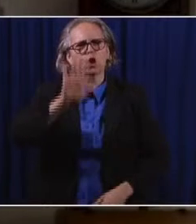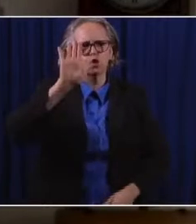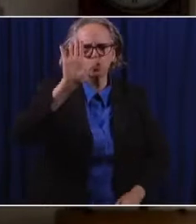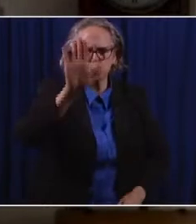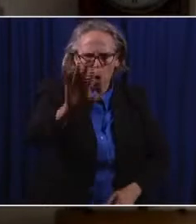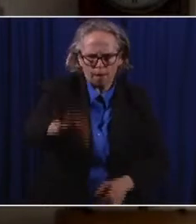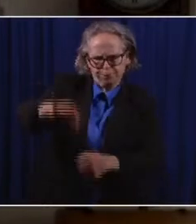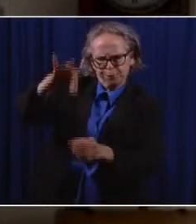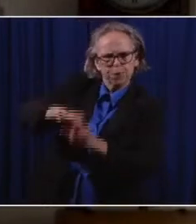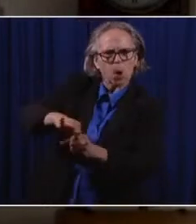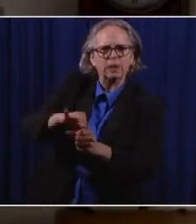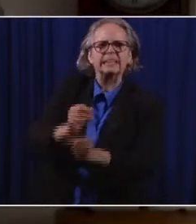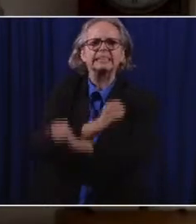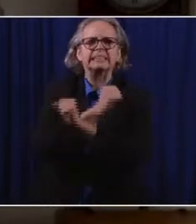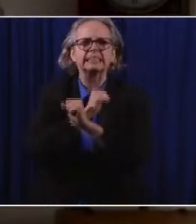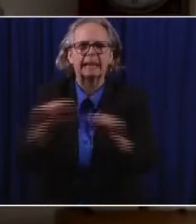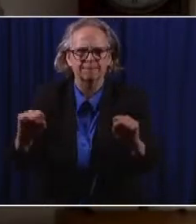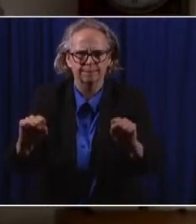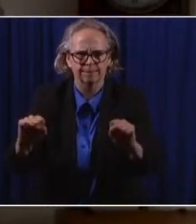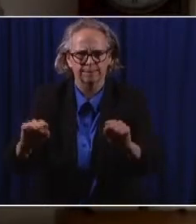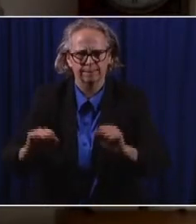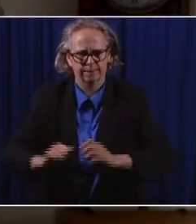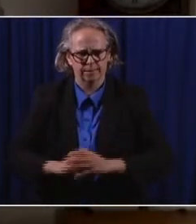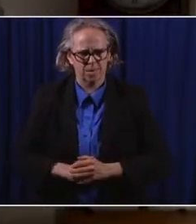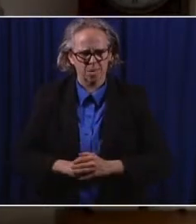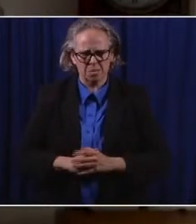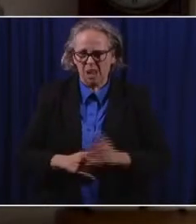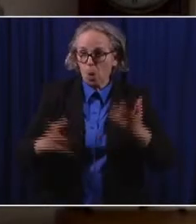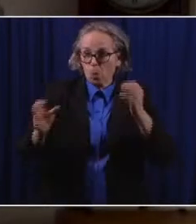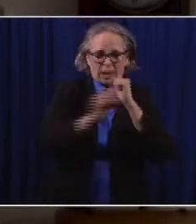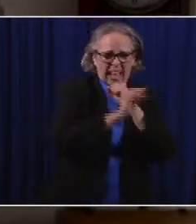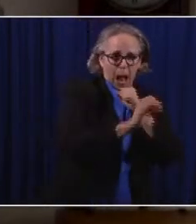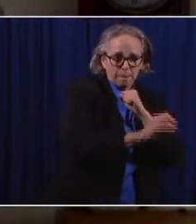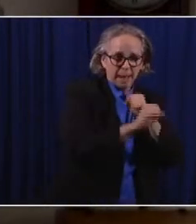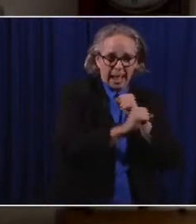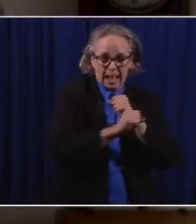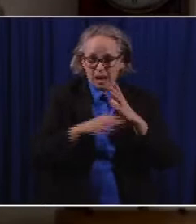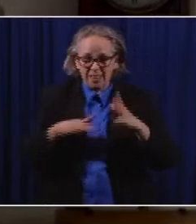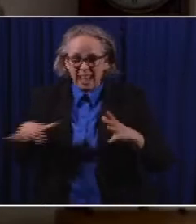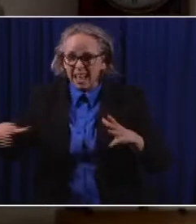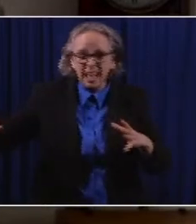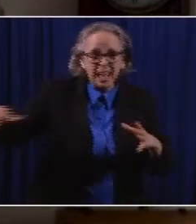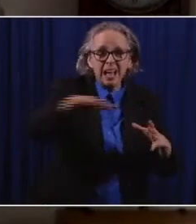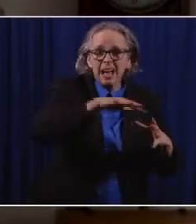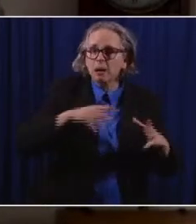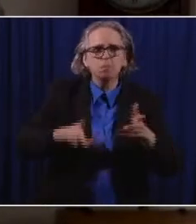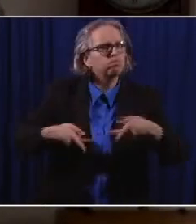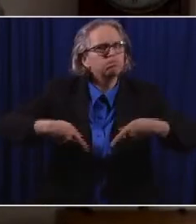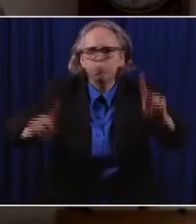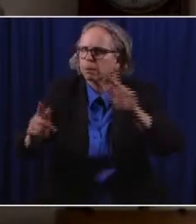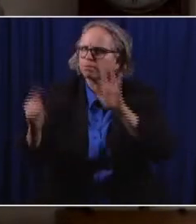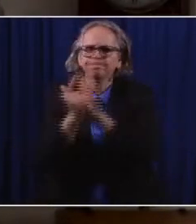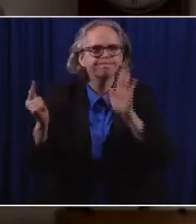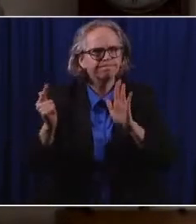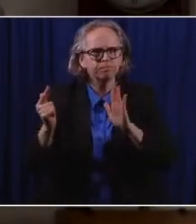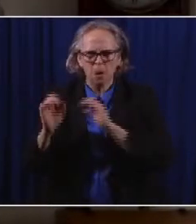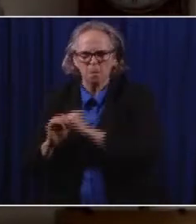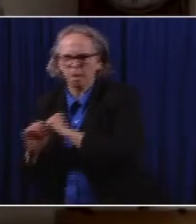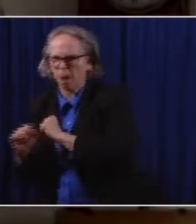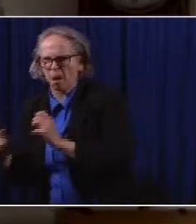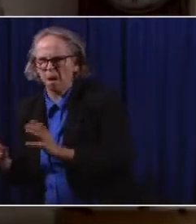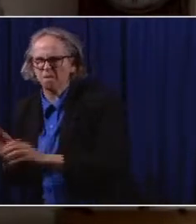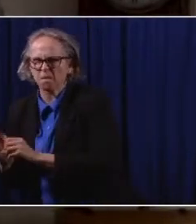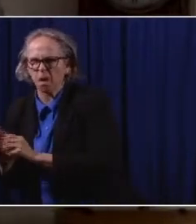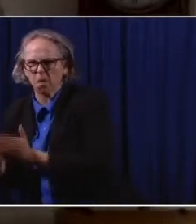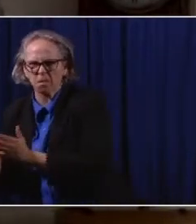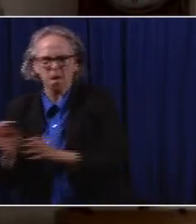Campaigning ceases inside this space so that voting can go on unfettered, so that people can feel safe and